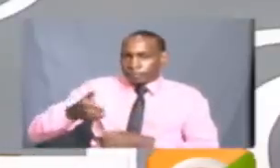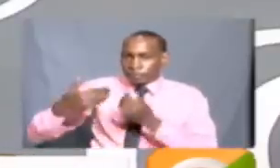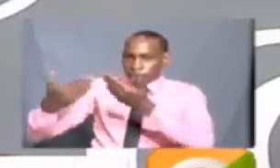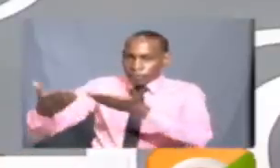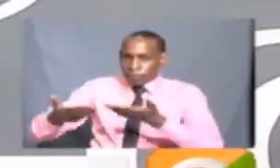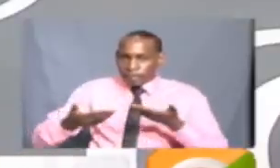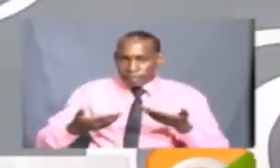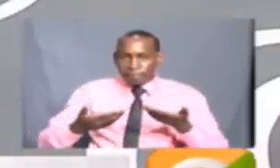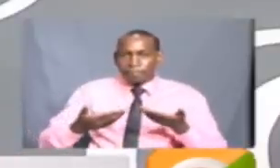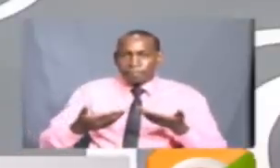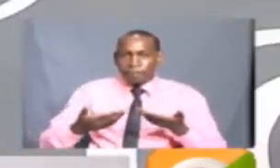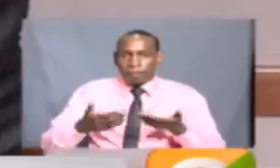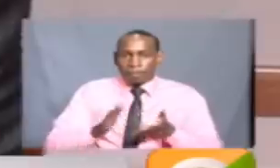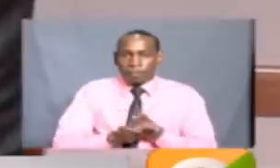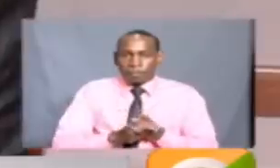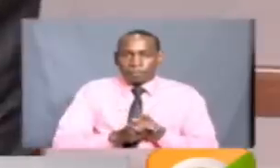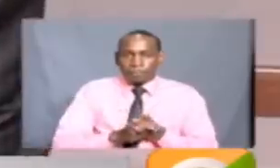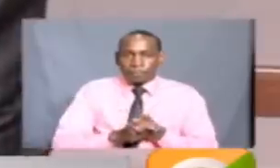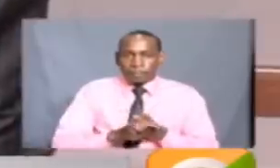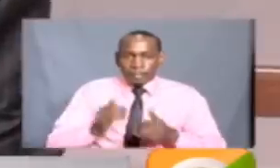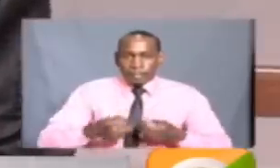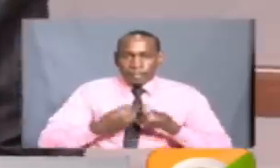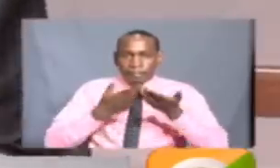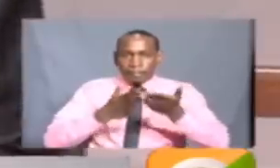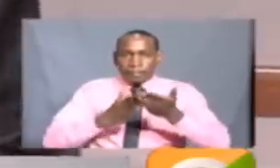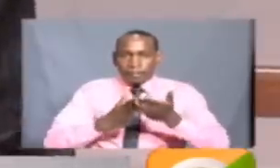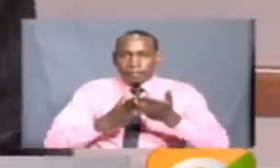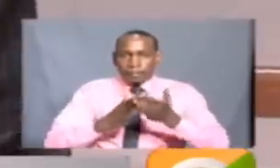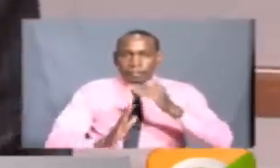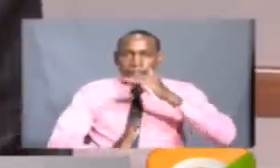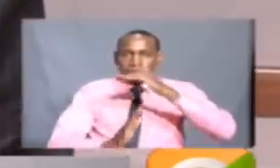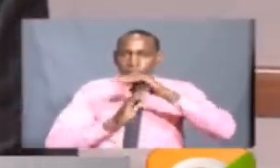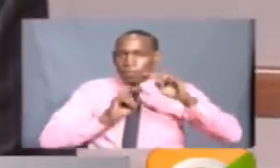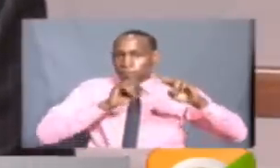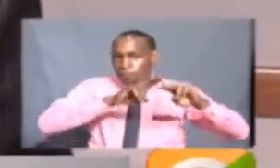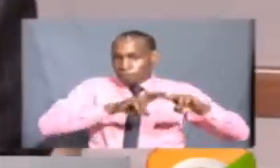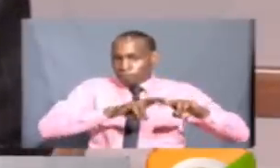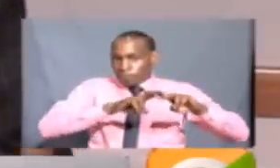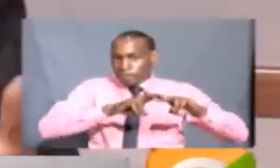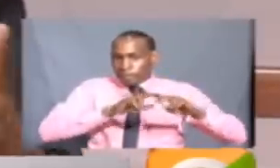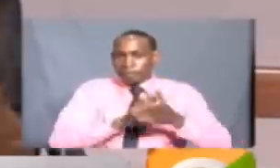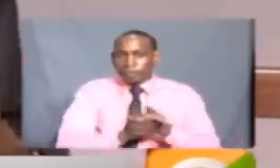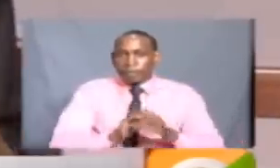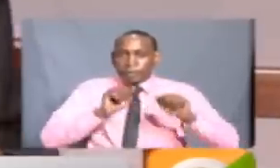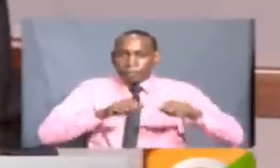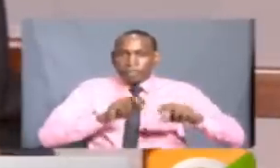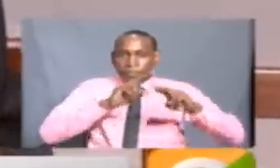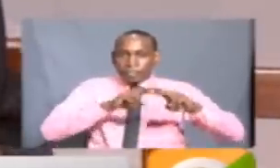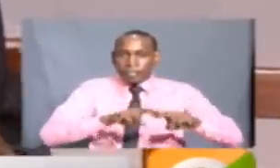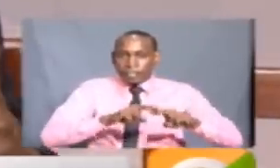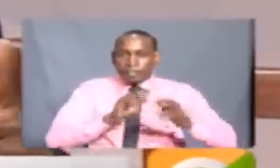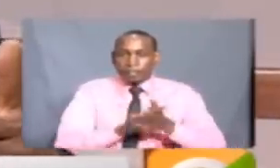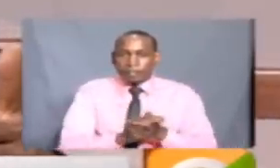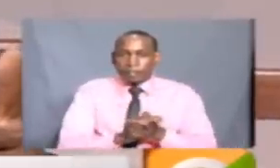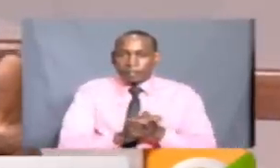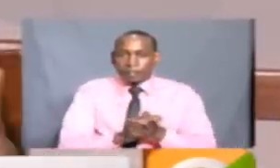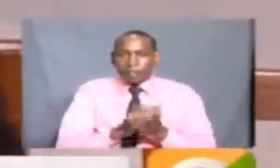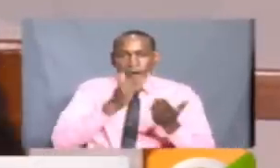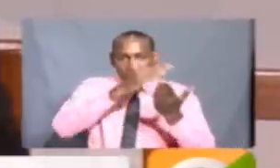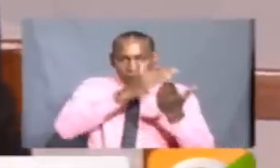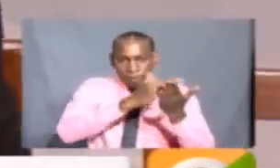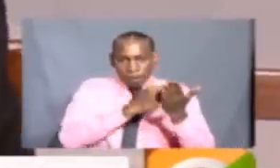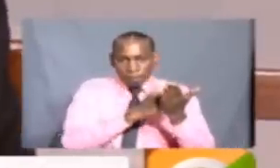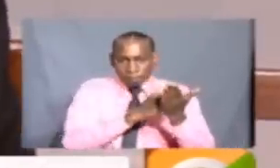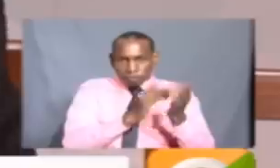and reserving the most precious place for the thief to sit, and cutting short the program so that